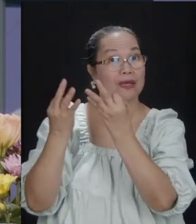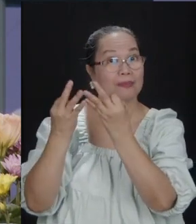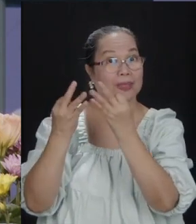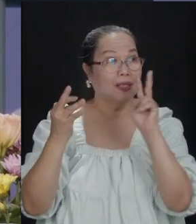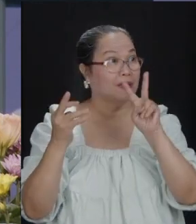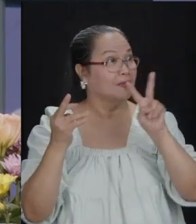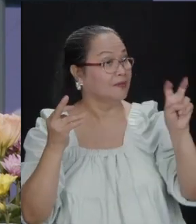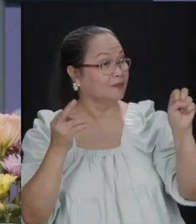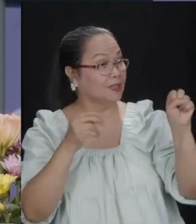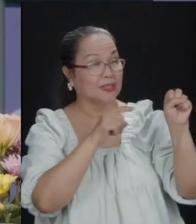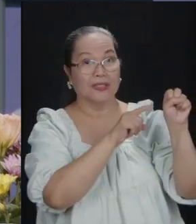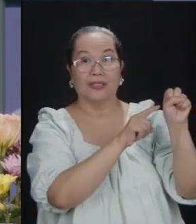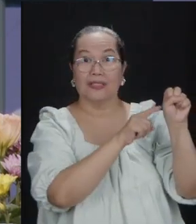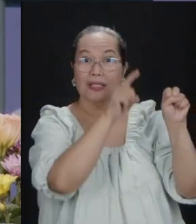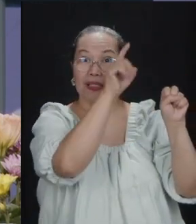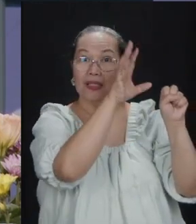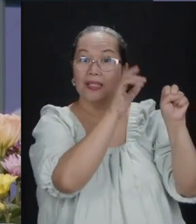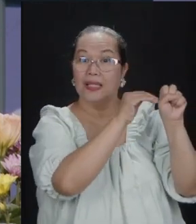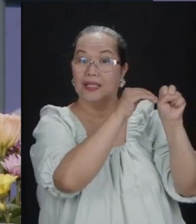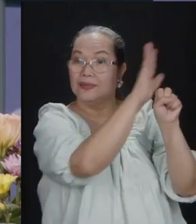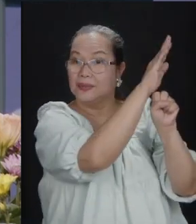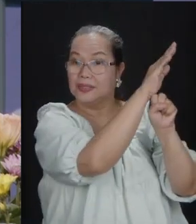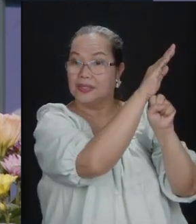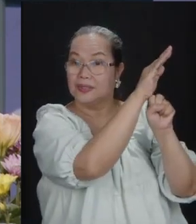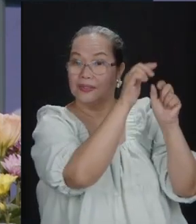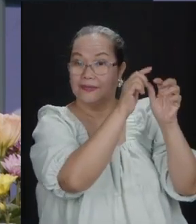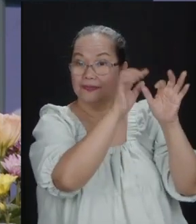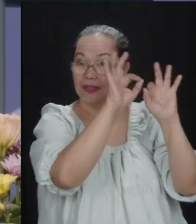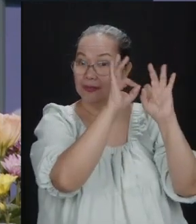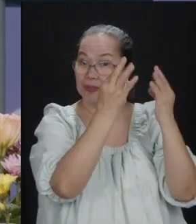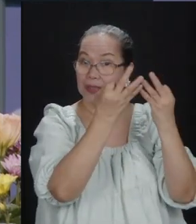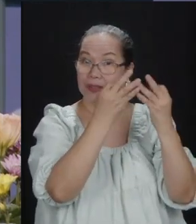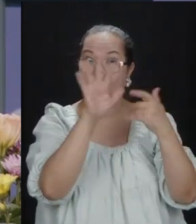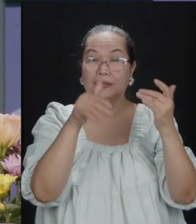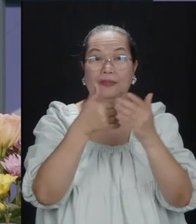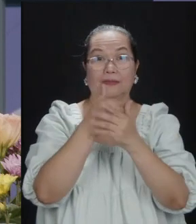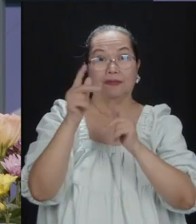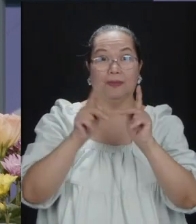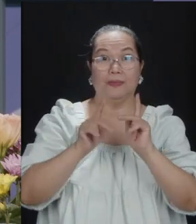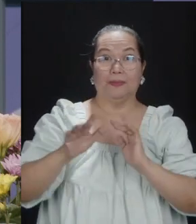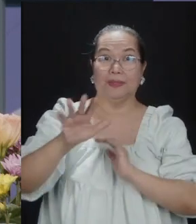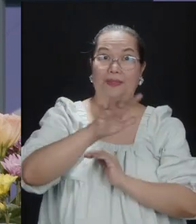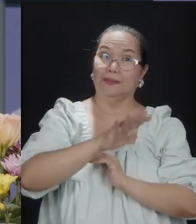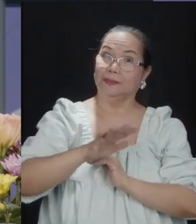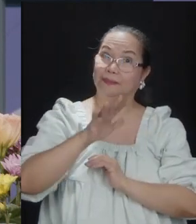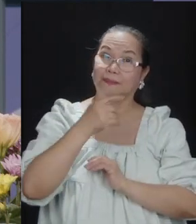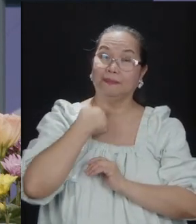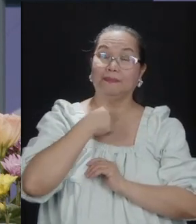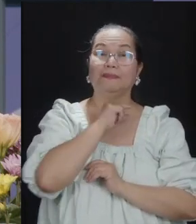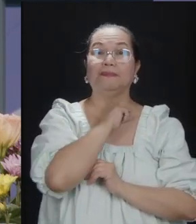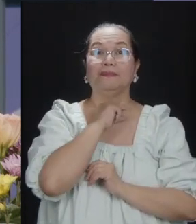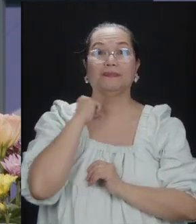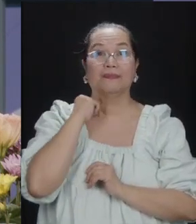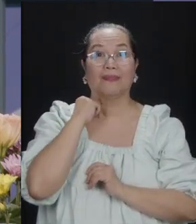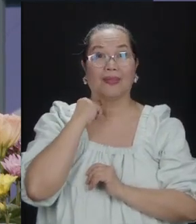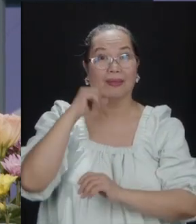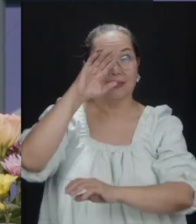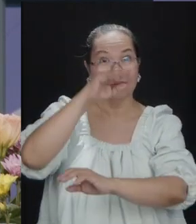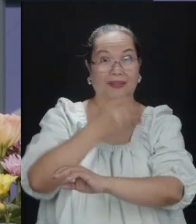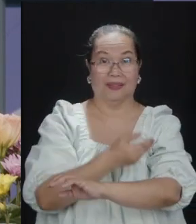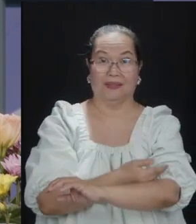the God-rejecting family of all people, the priests at